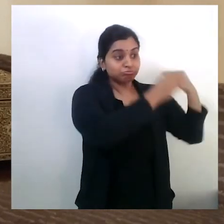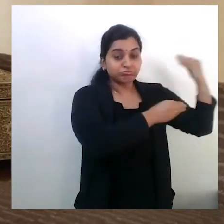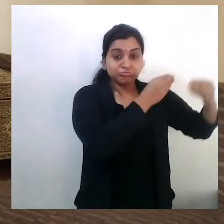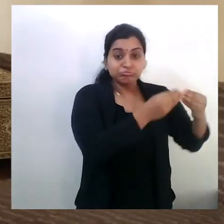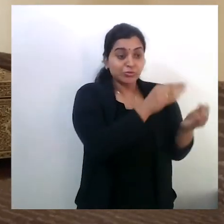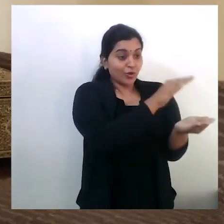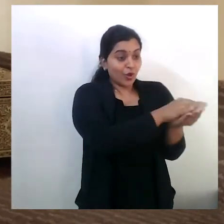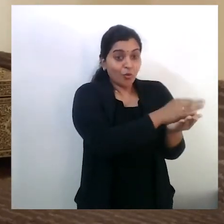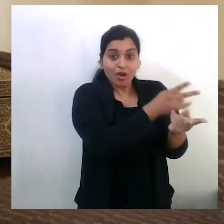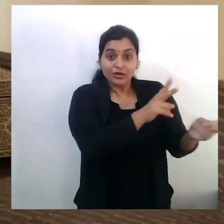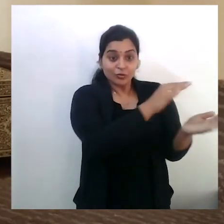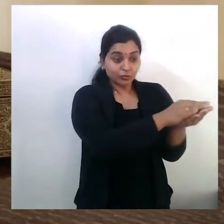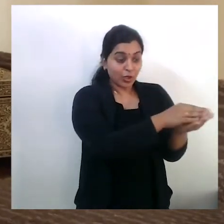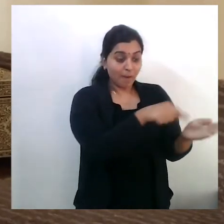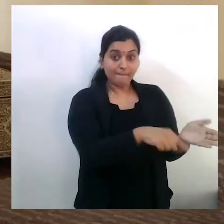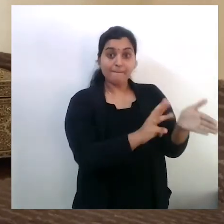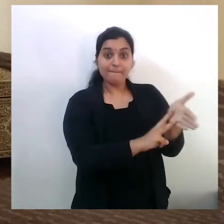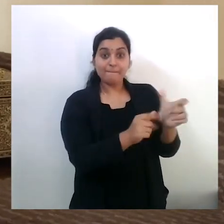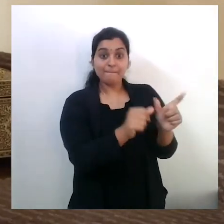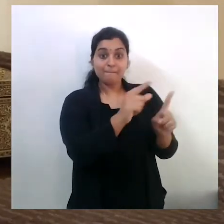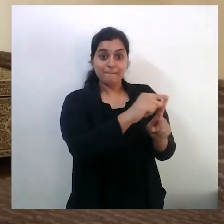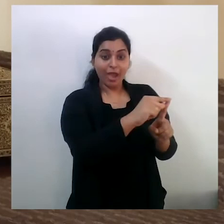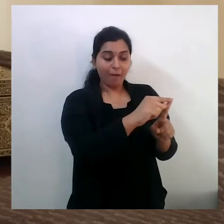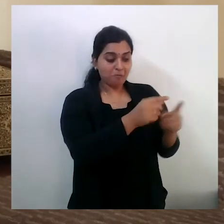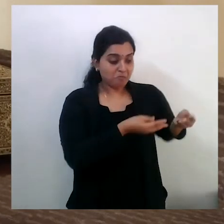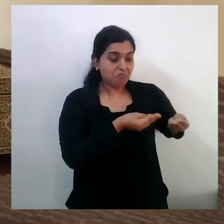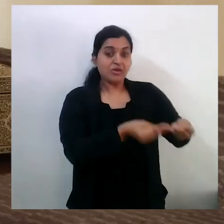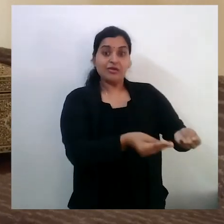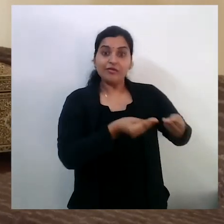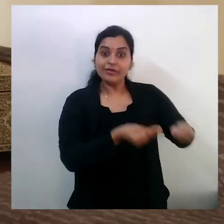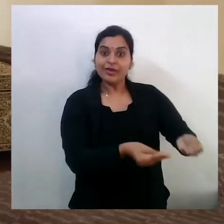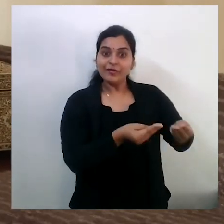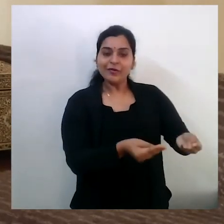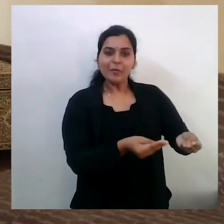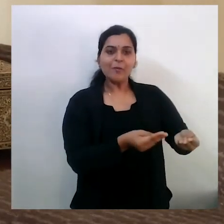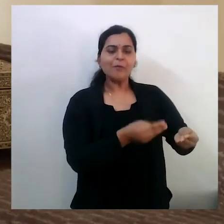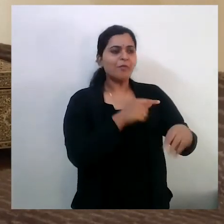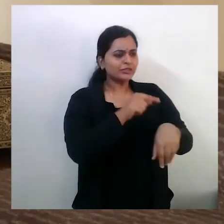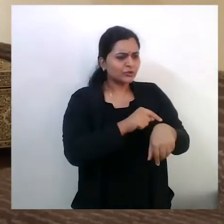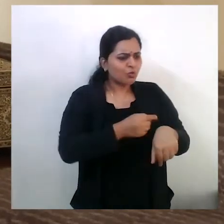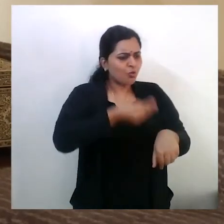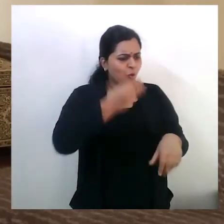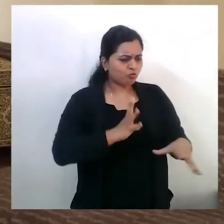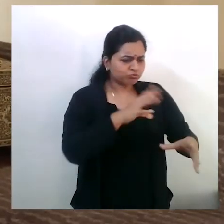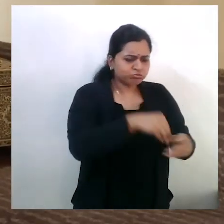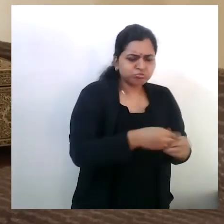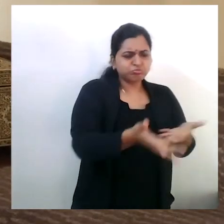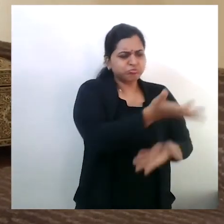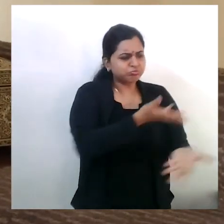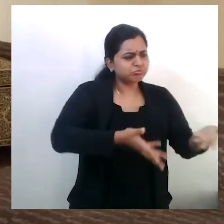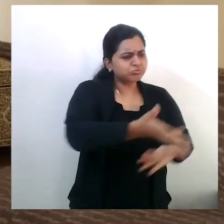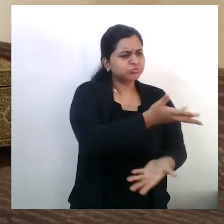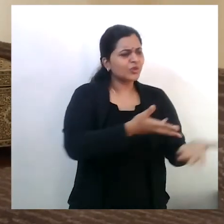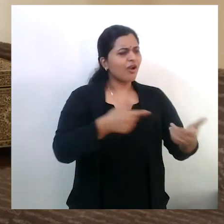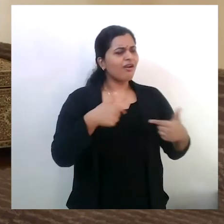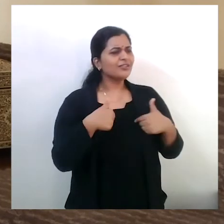He was spending a lot of his personal time on this project, and that really attracted us